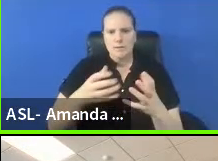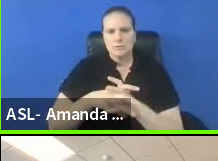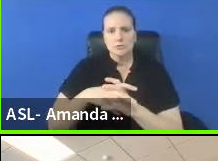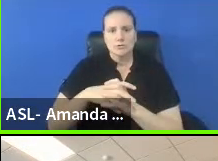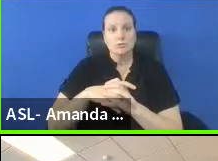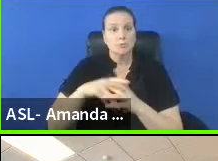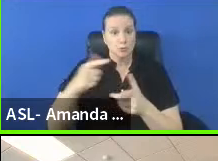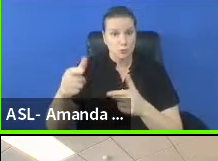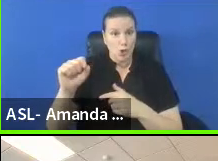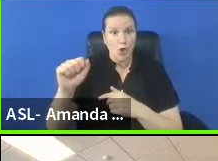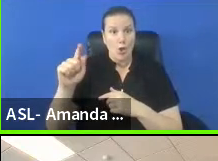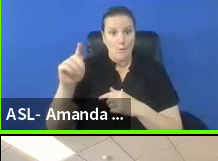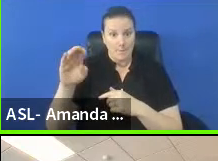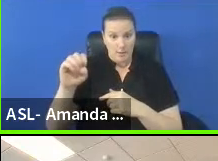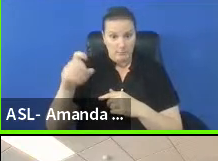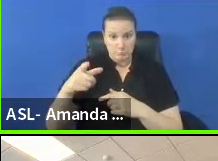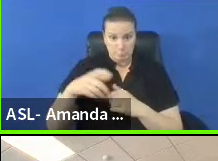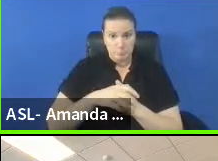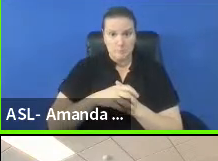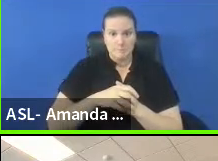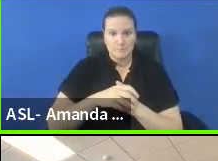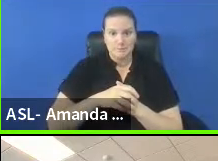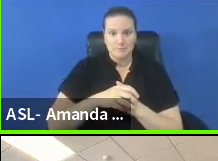So Salome.